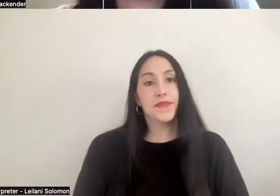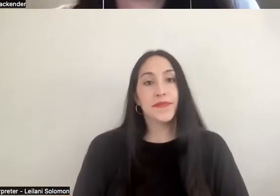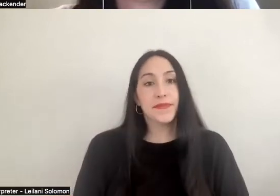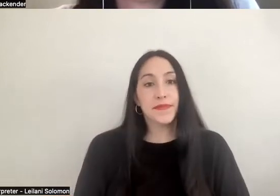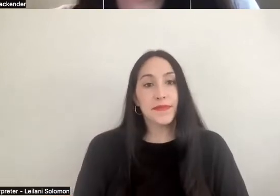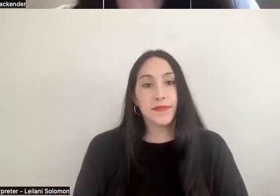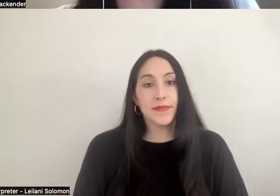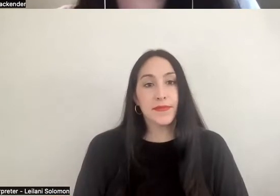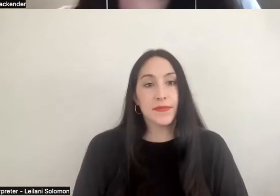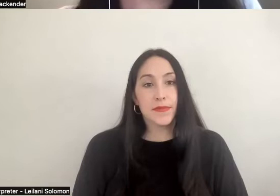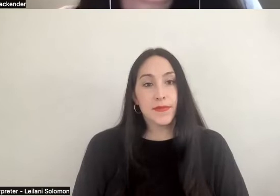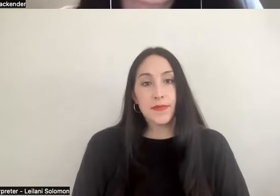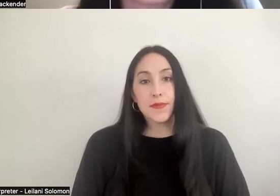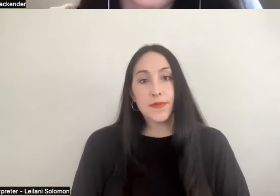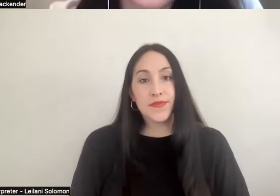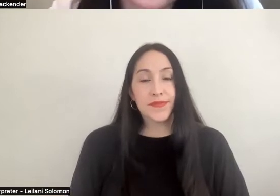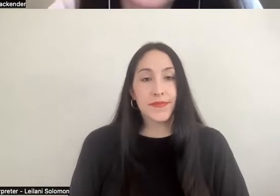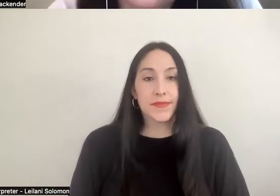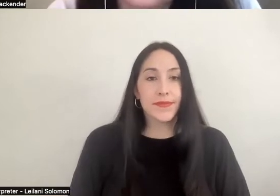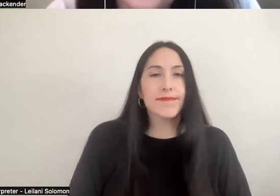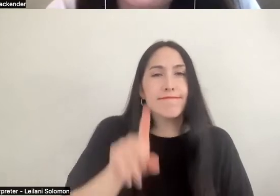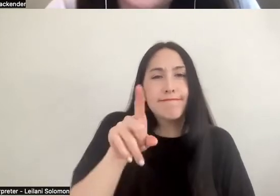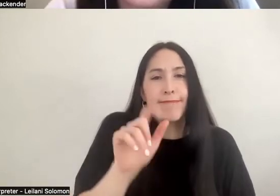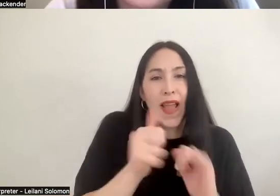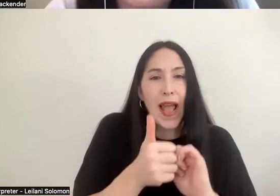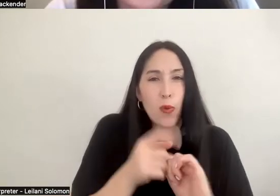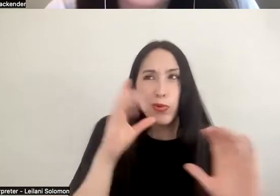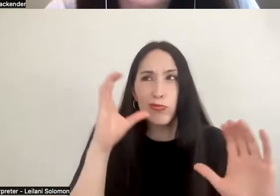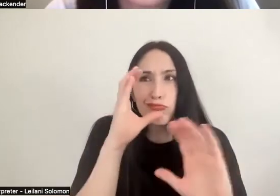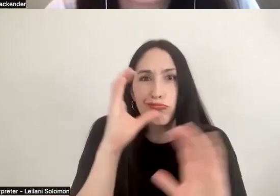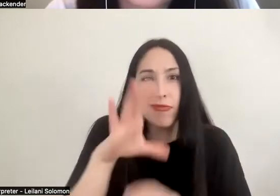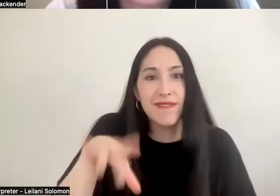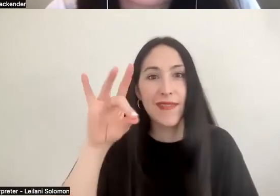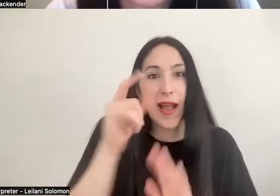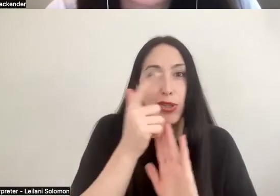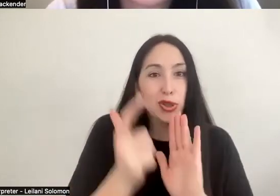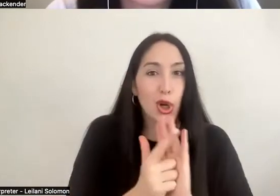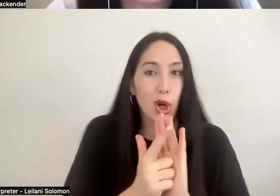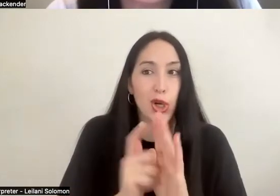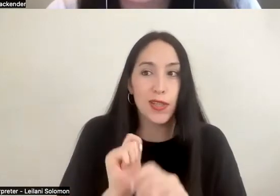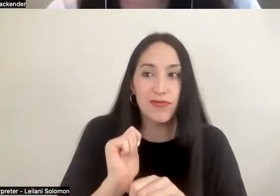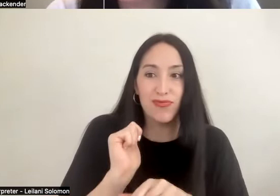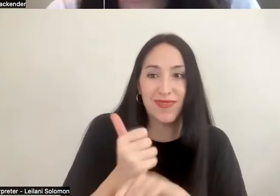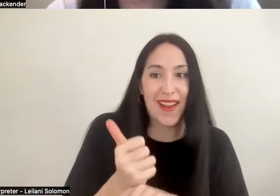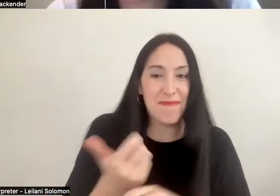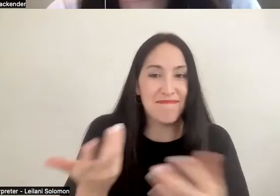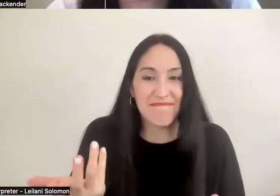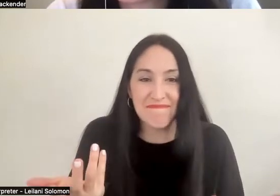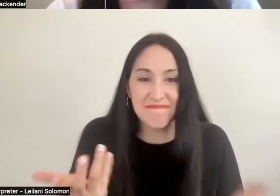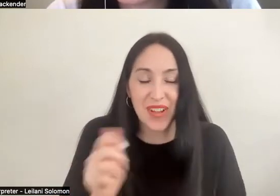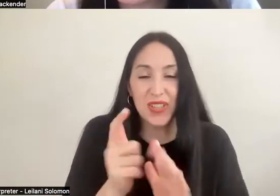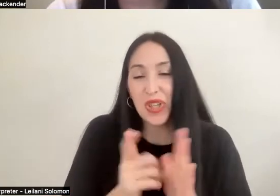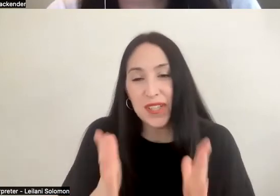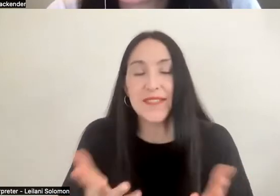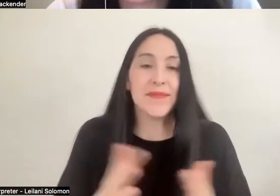Now, where does one find an attorney to set this up? I know that there's lots of different resources and lots of different